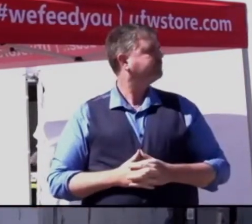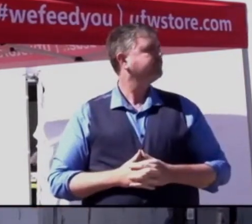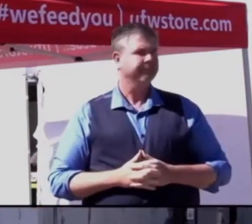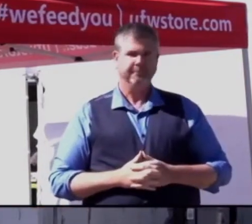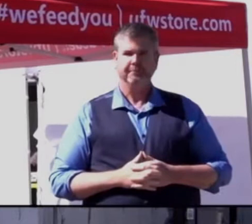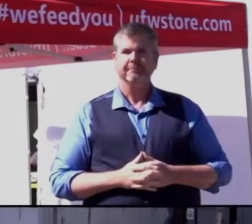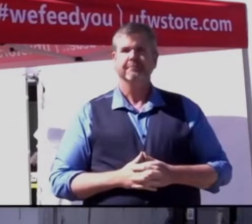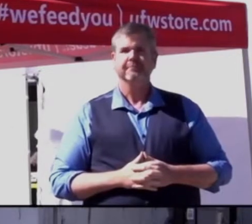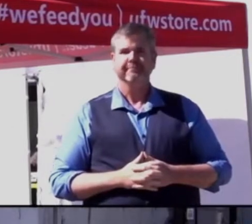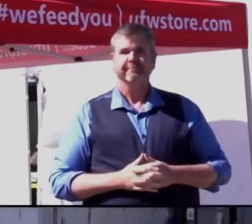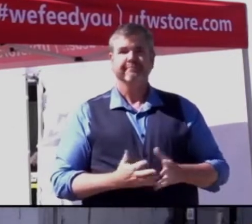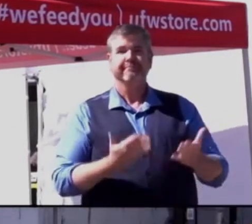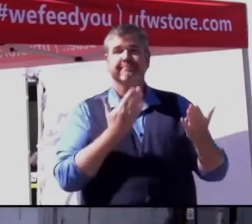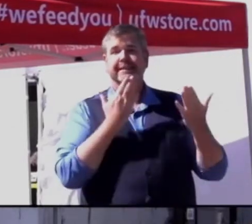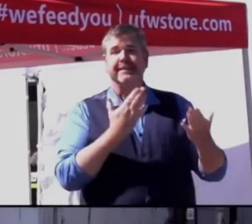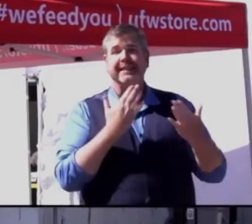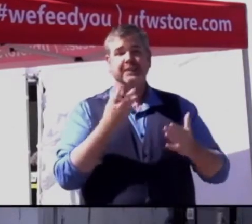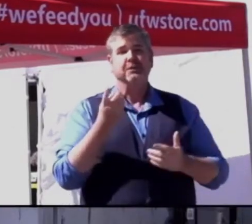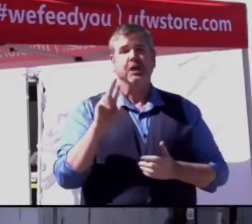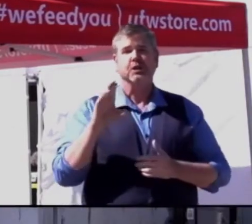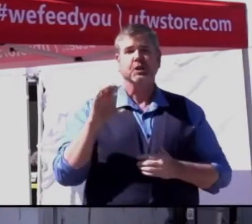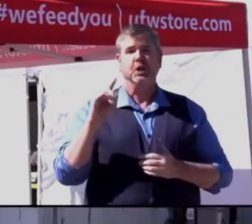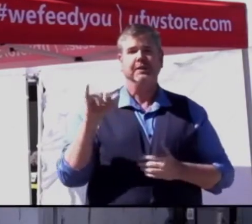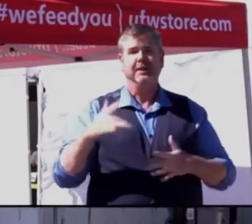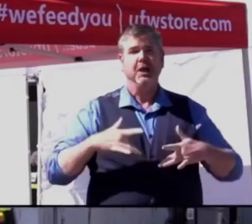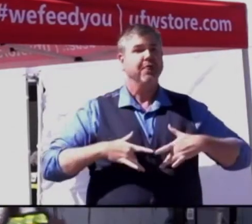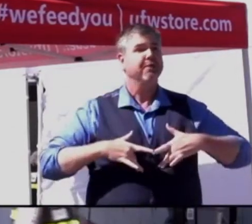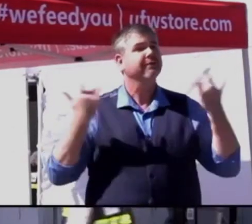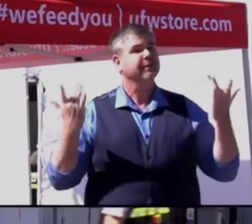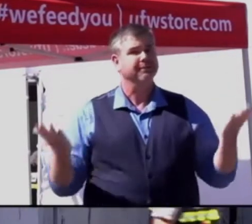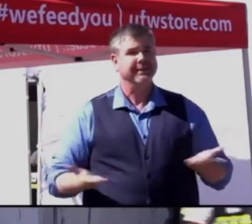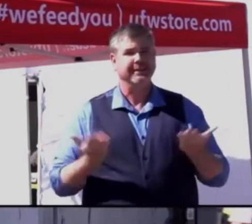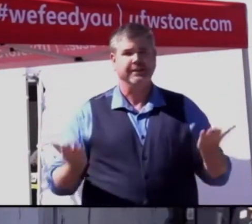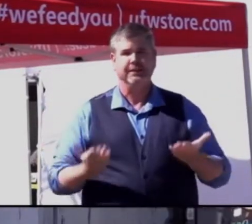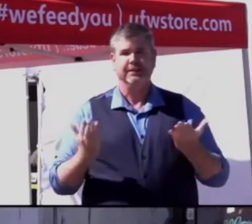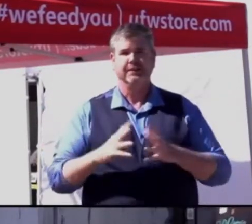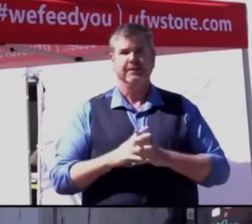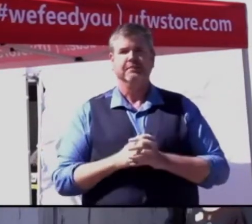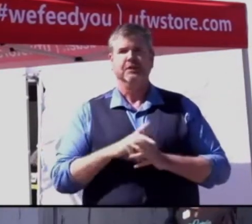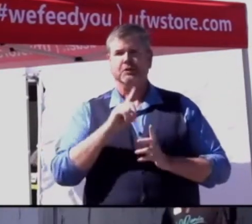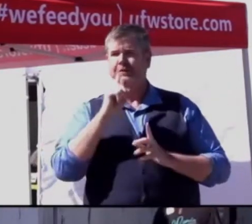Thank you, Dr. Cody. I am so thrilled to be here also. This is just wonderful. It just